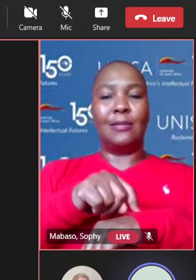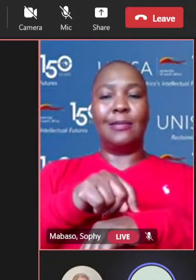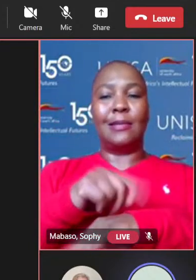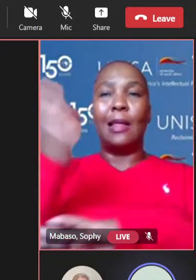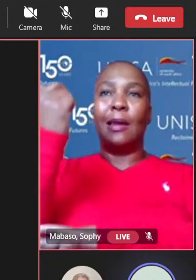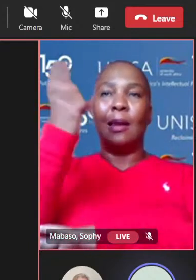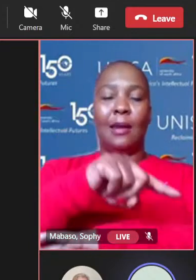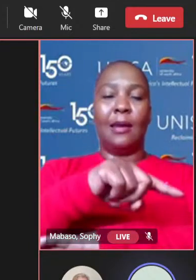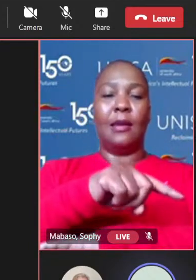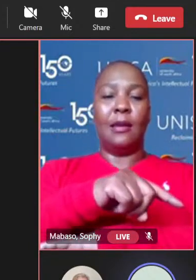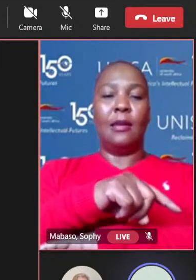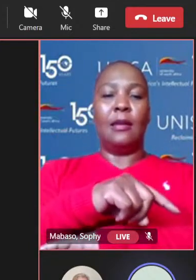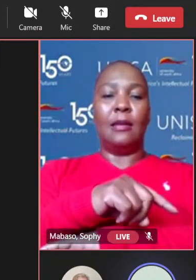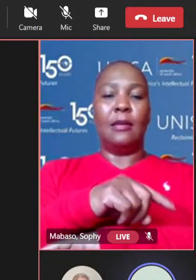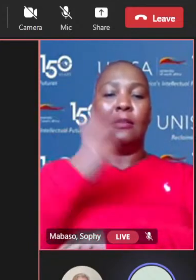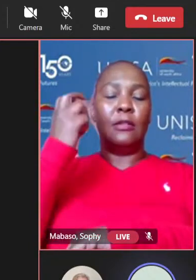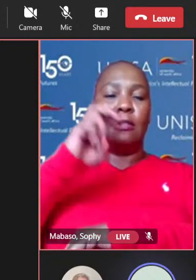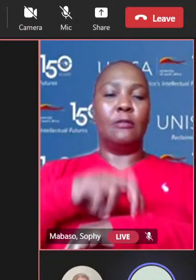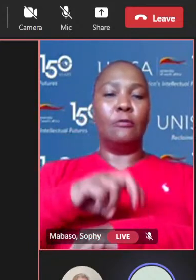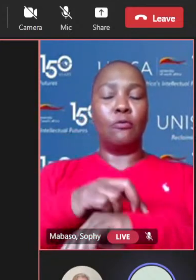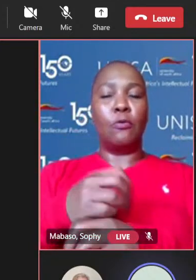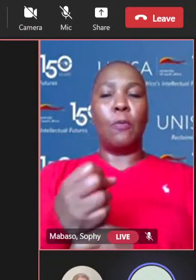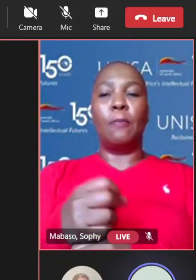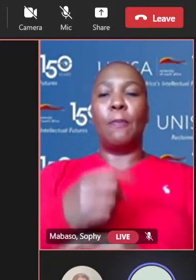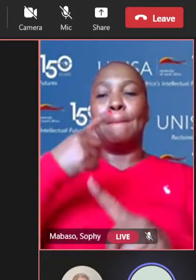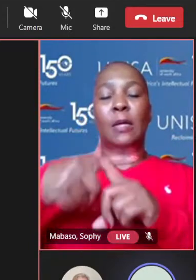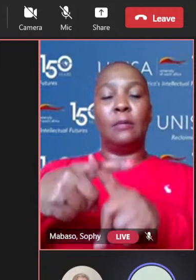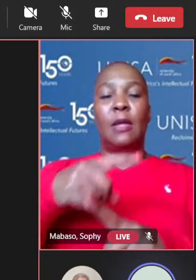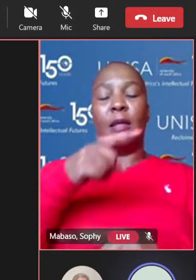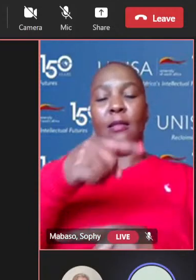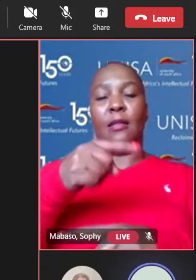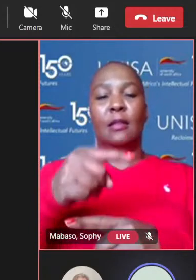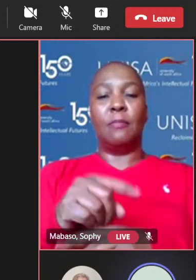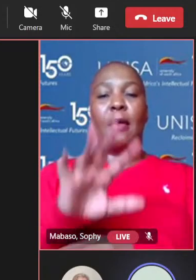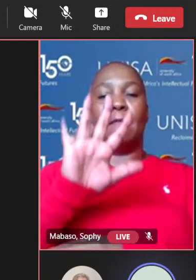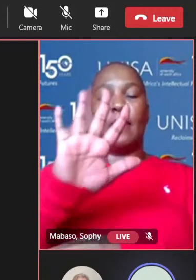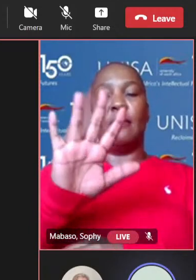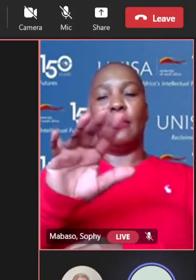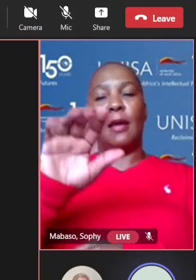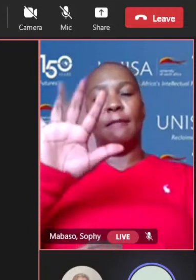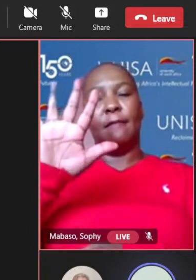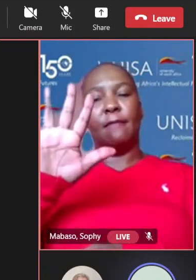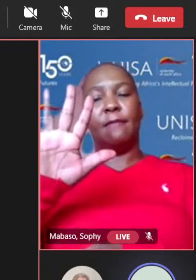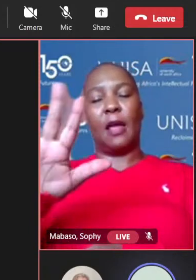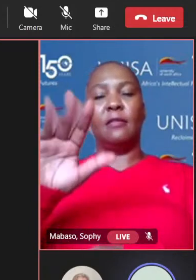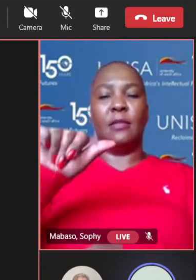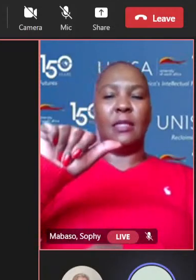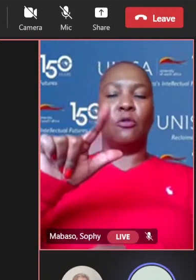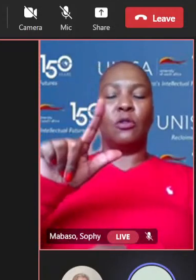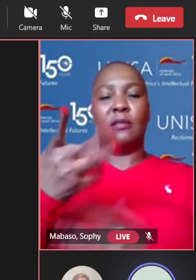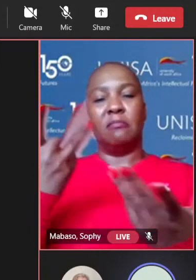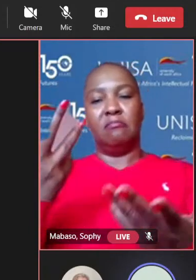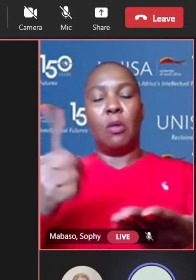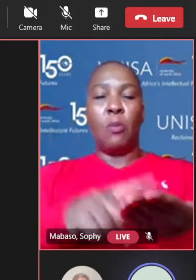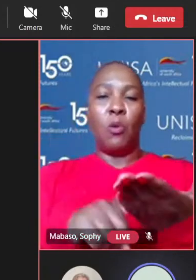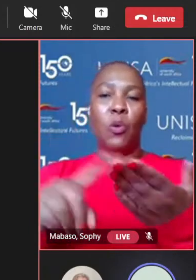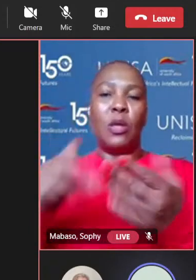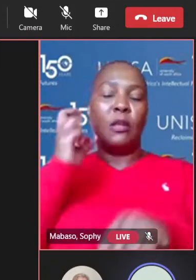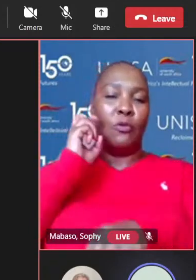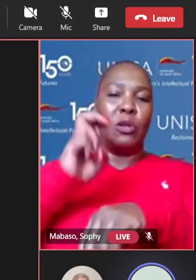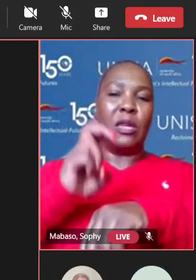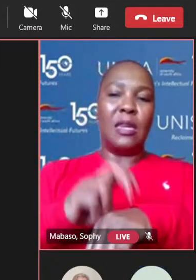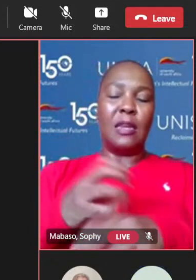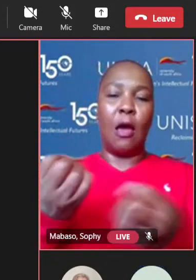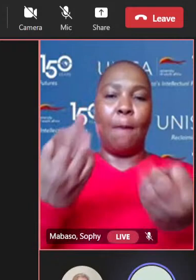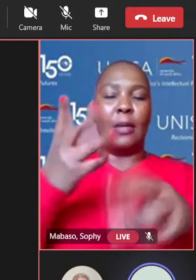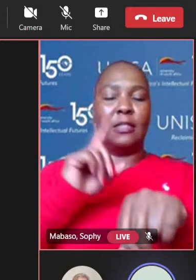you need to multiply that by 5 or by 7 to get per week how much time you need to spend in each